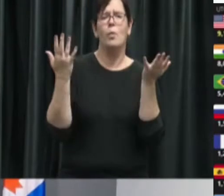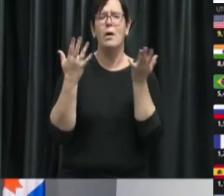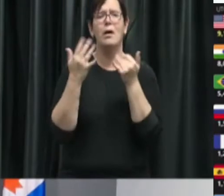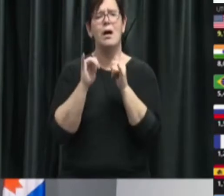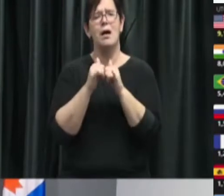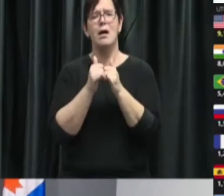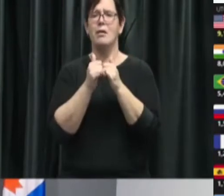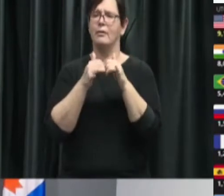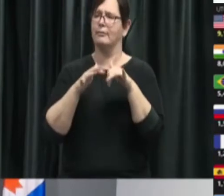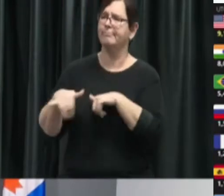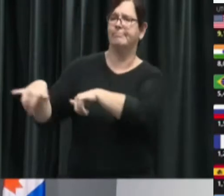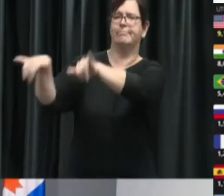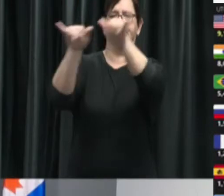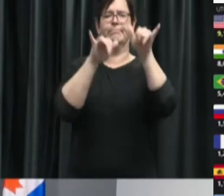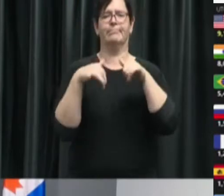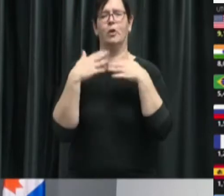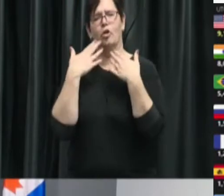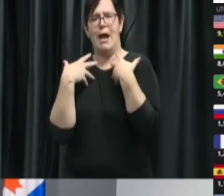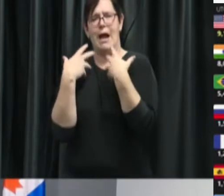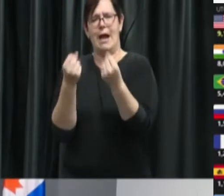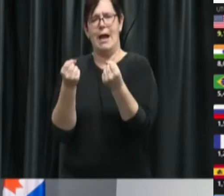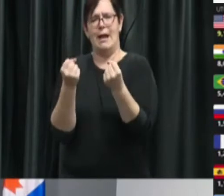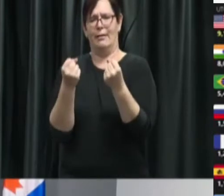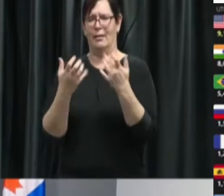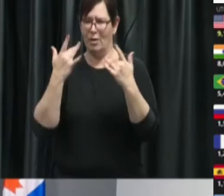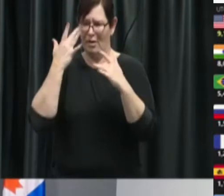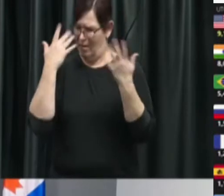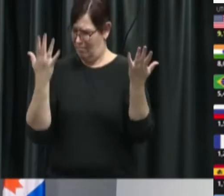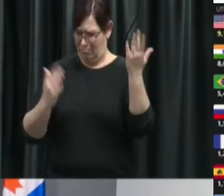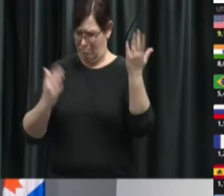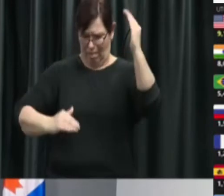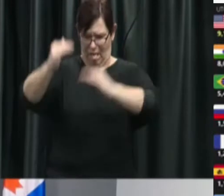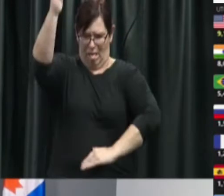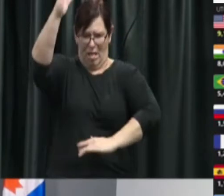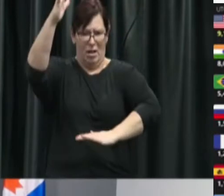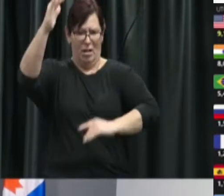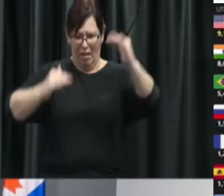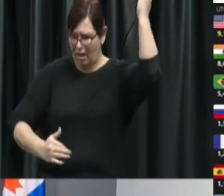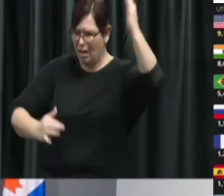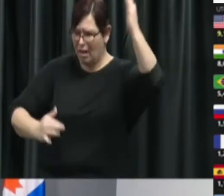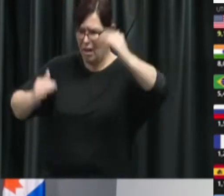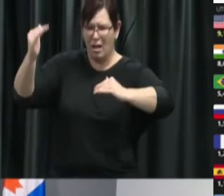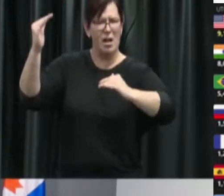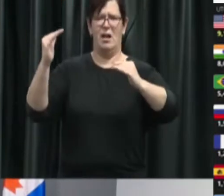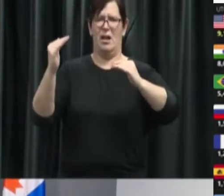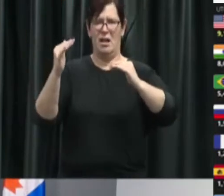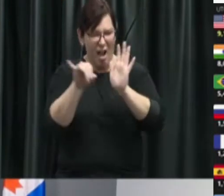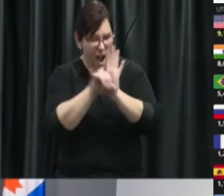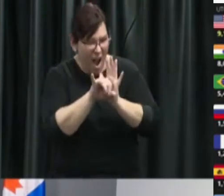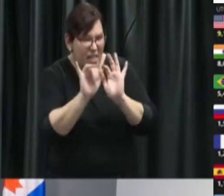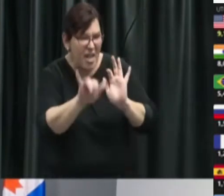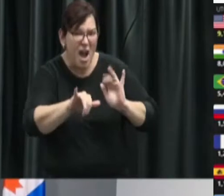the inequities that are felt heavily in neighborhoods such as those we've spoken about today.